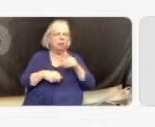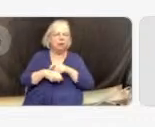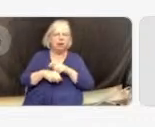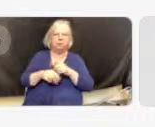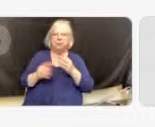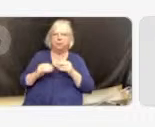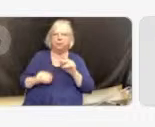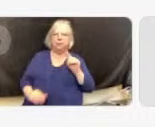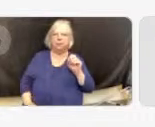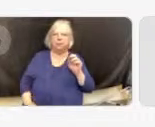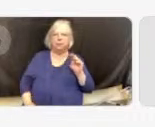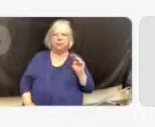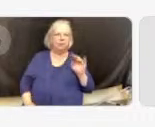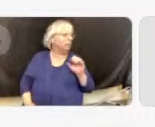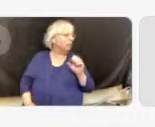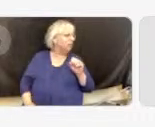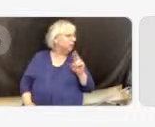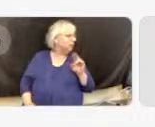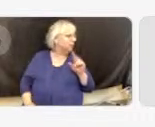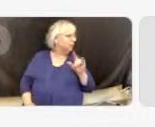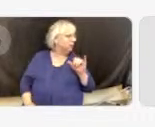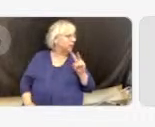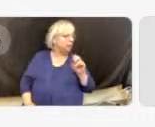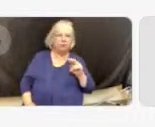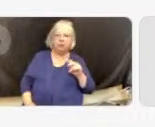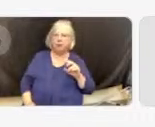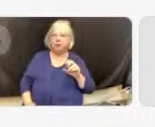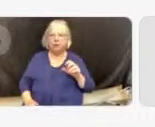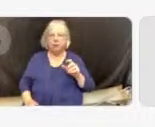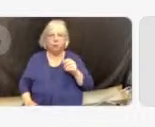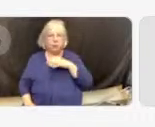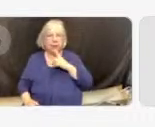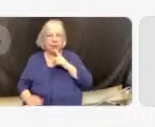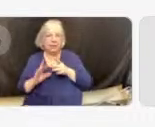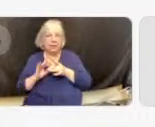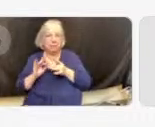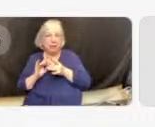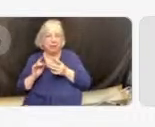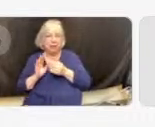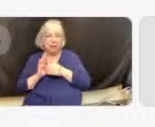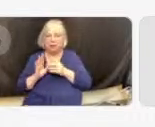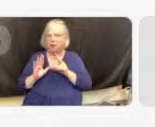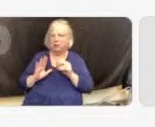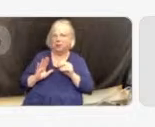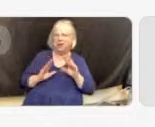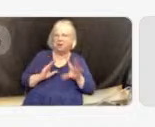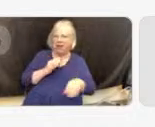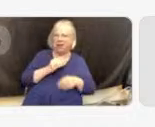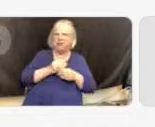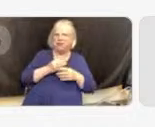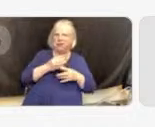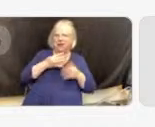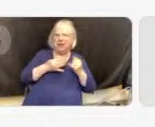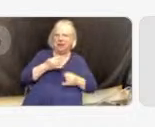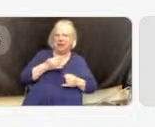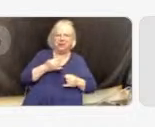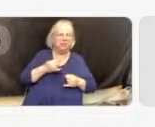Tommy Sullivan? Well, I'll put you at the back of the list, so Tommy Sullivan.